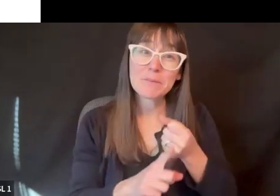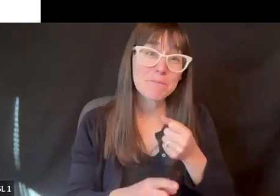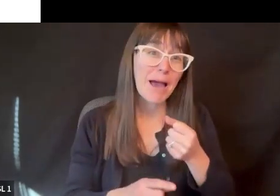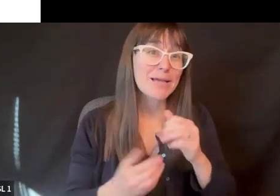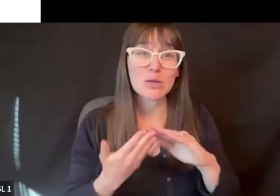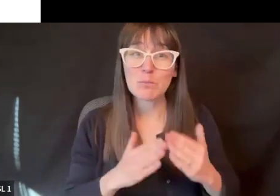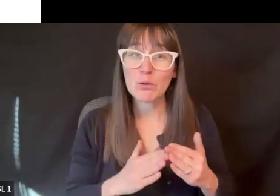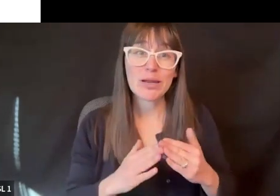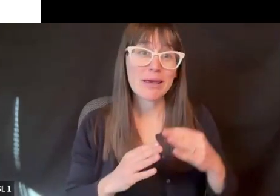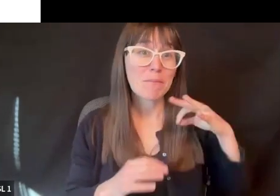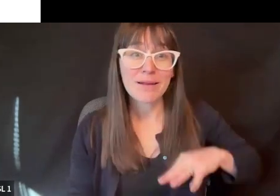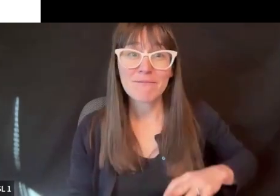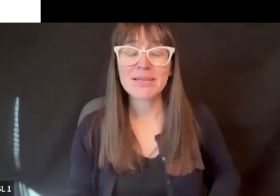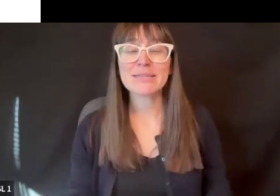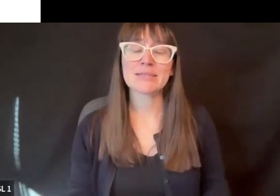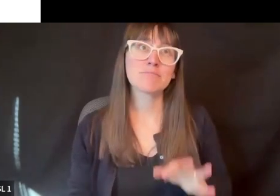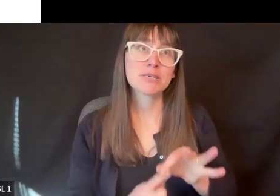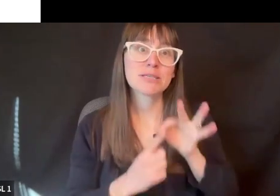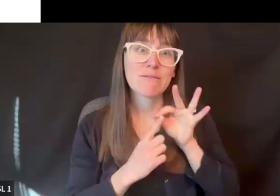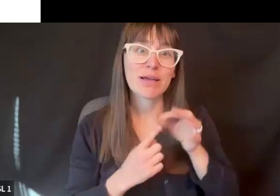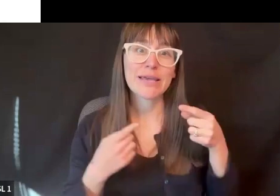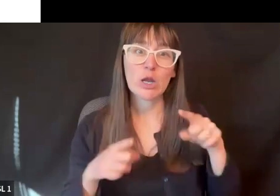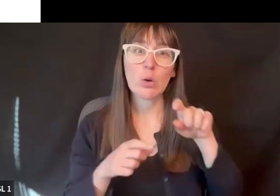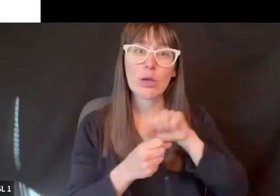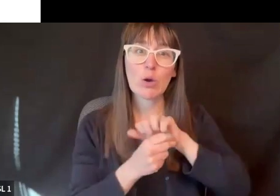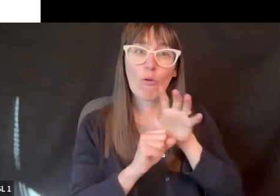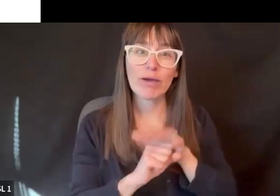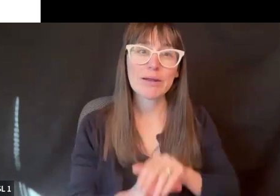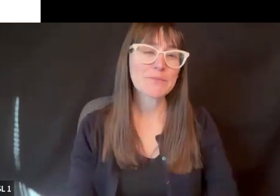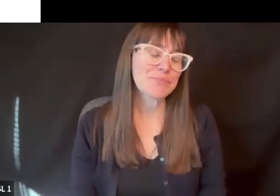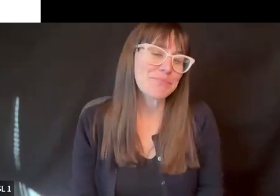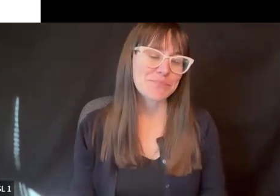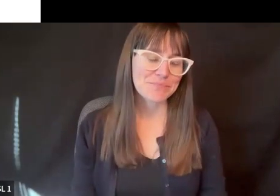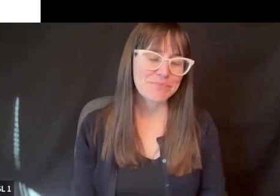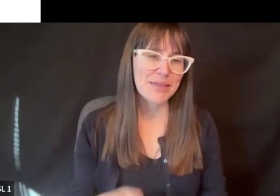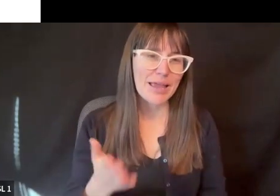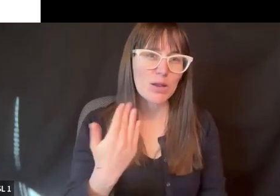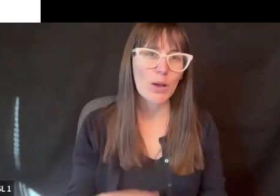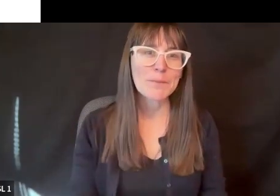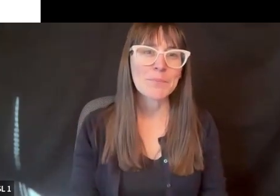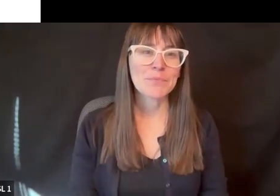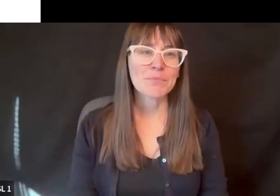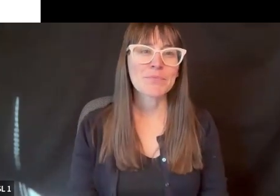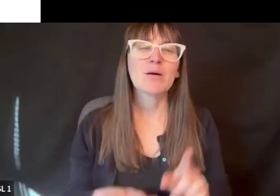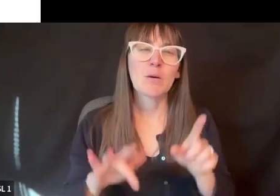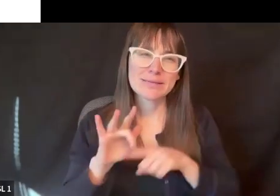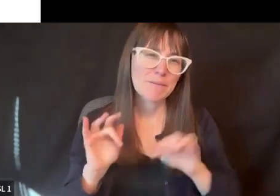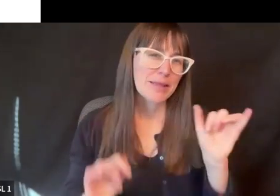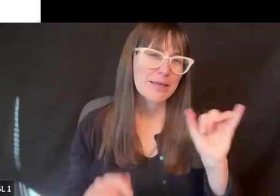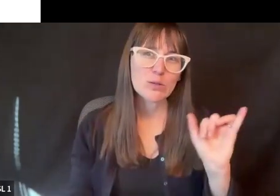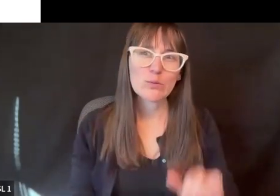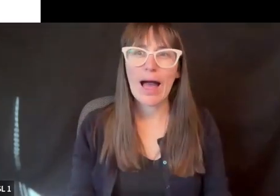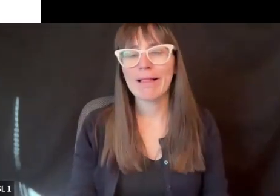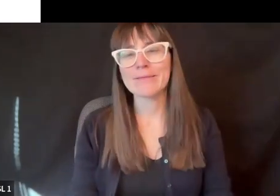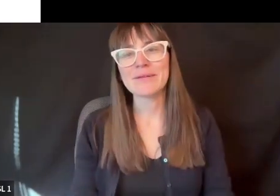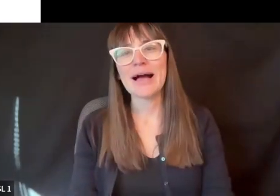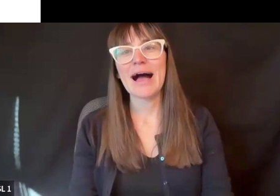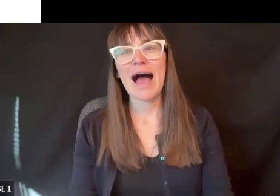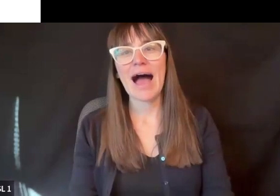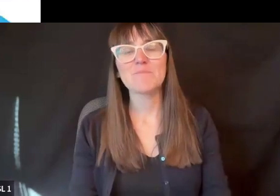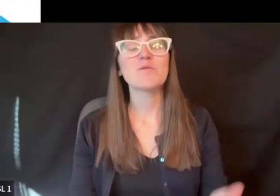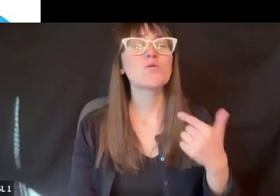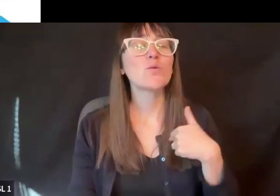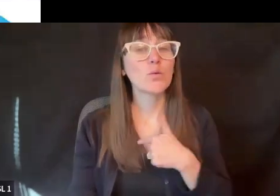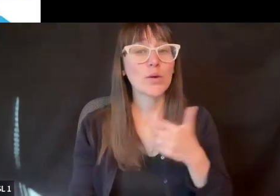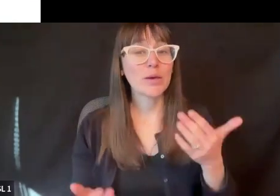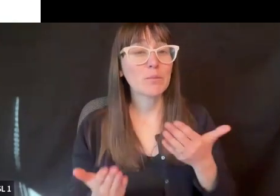impact lots of community members, particularly during the pandemic. Next slide. And I'm also going to skip this